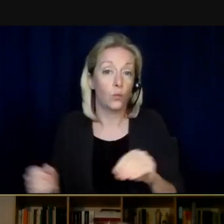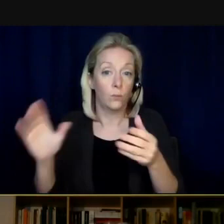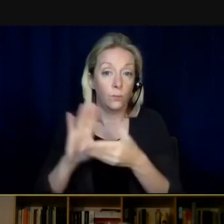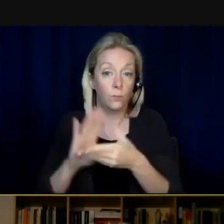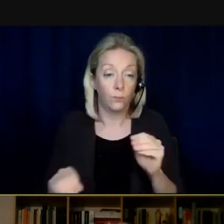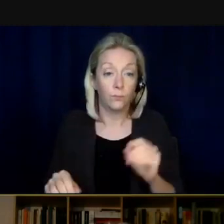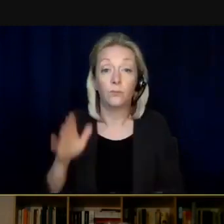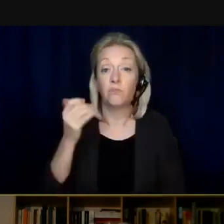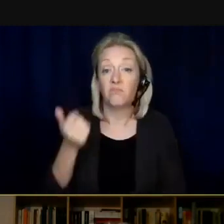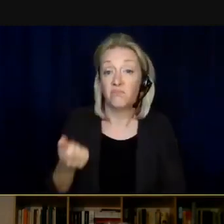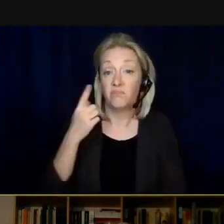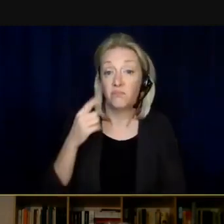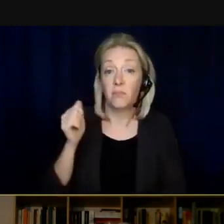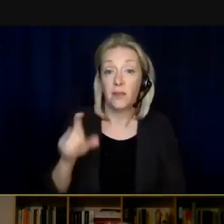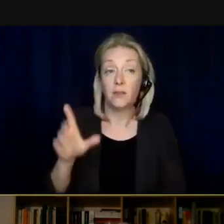stories